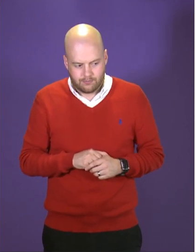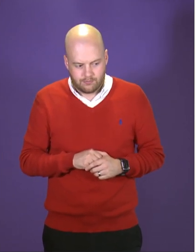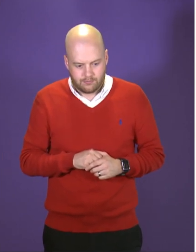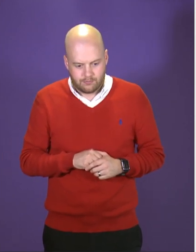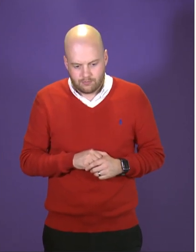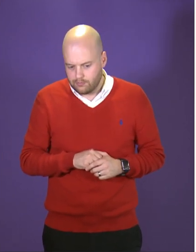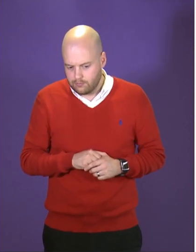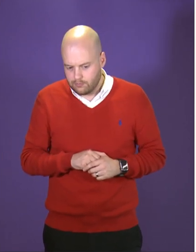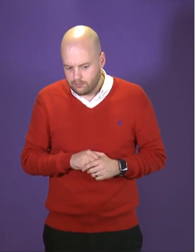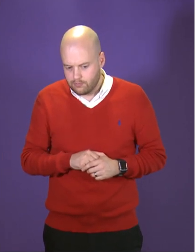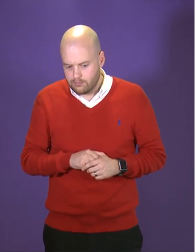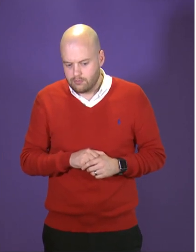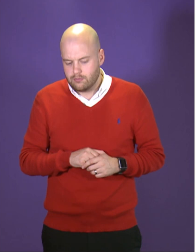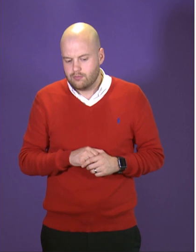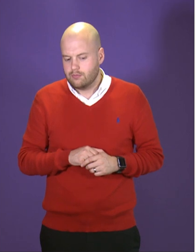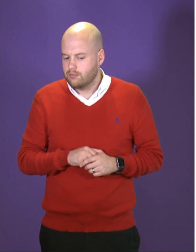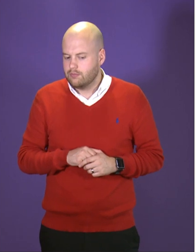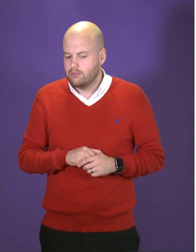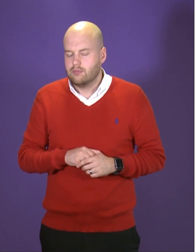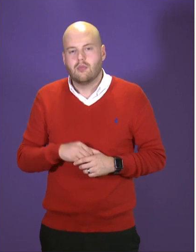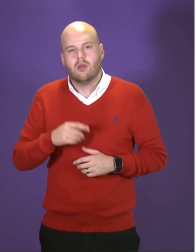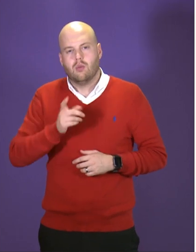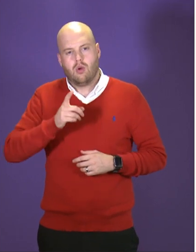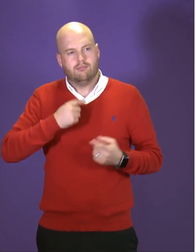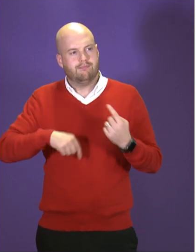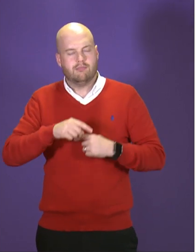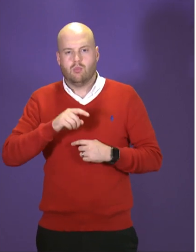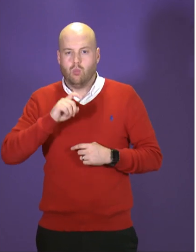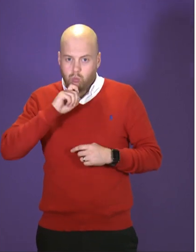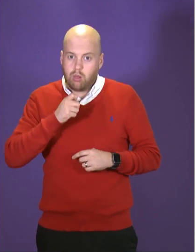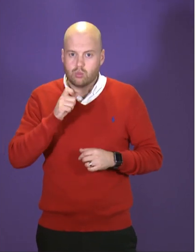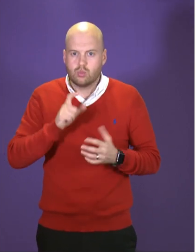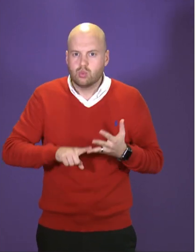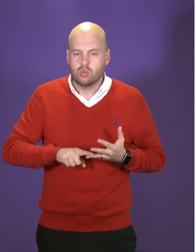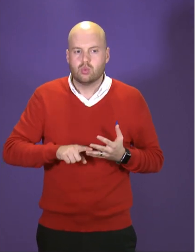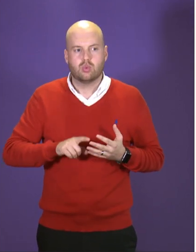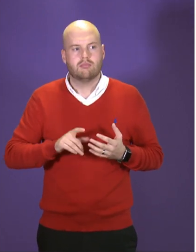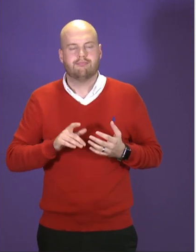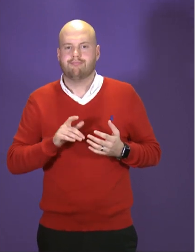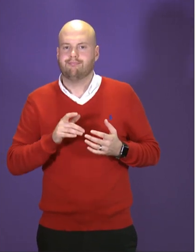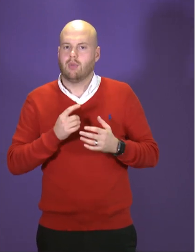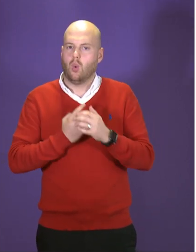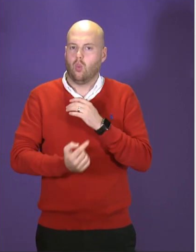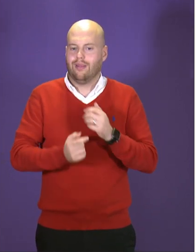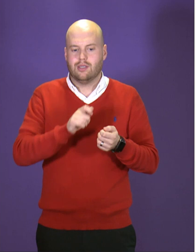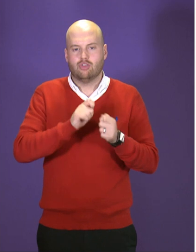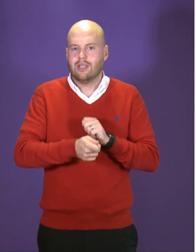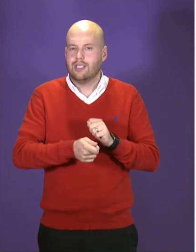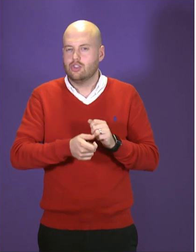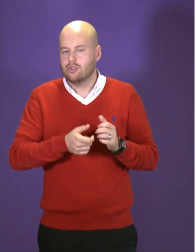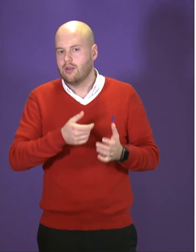did already, or we are going to do, this is not only changing the